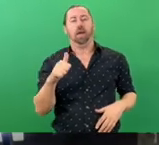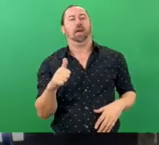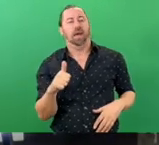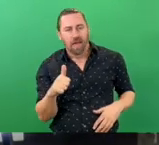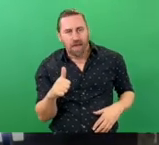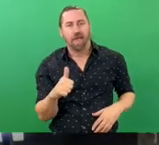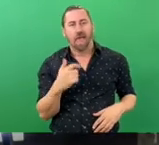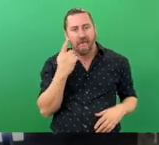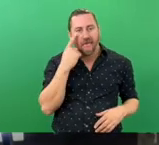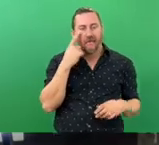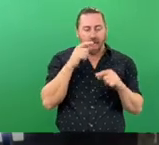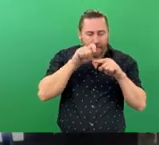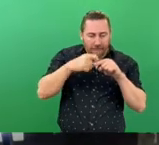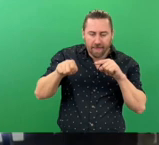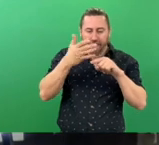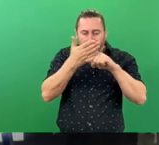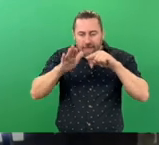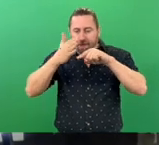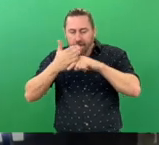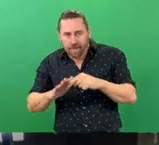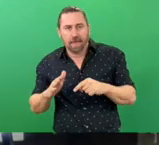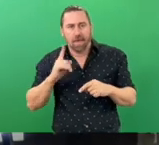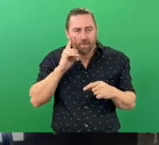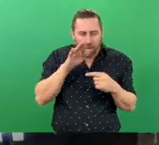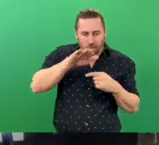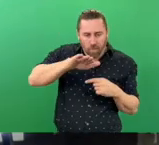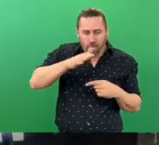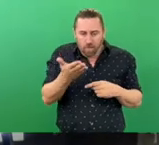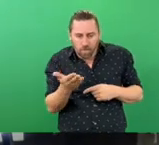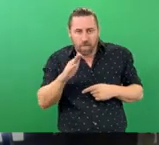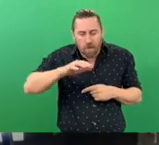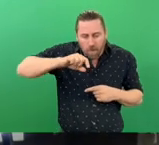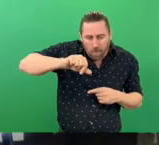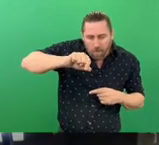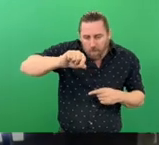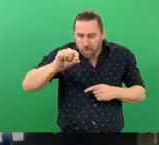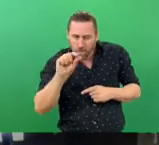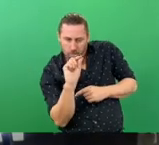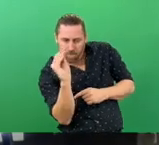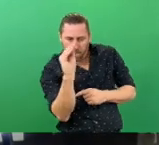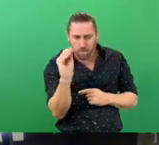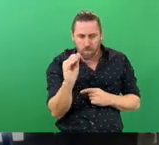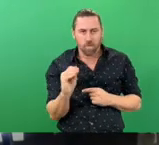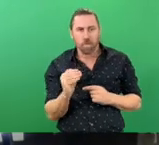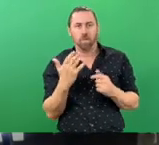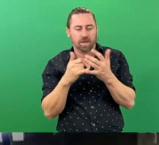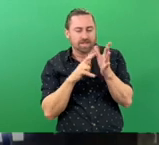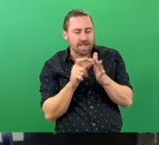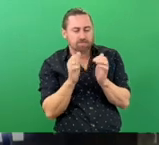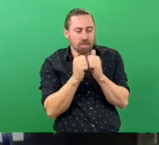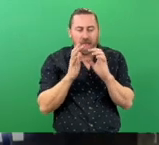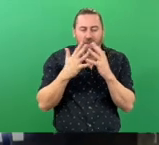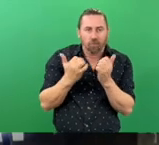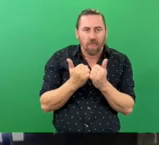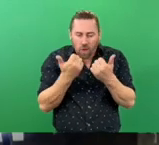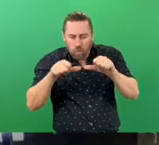to pencils, think about them, try some different pencils, try some different points, experiment with your sandpaper and your knife and making your own points too,